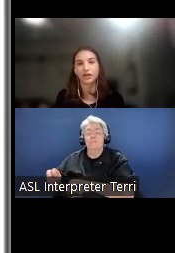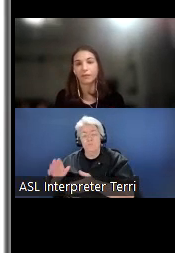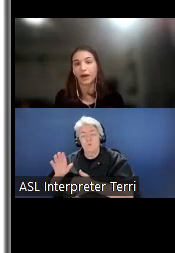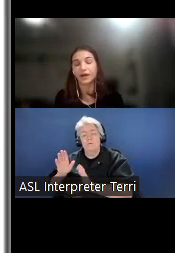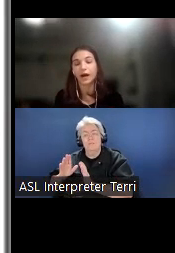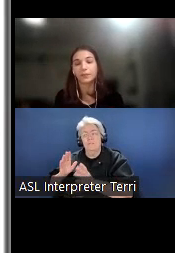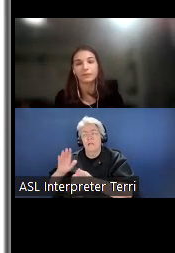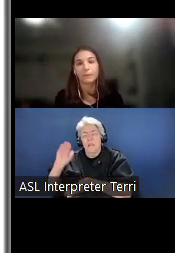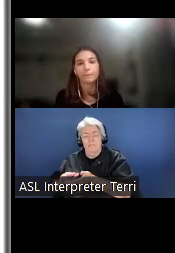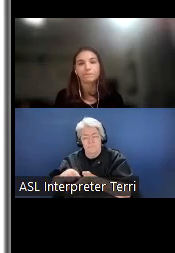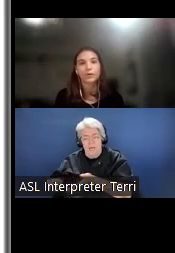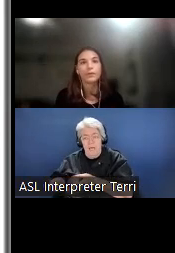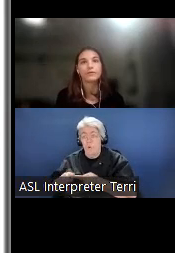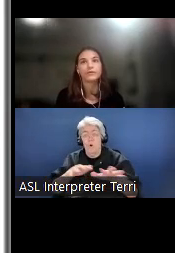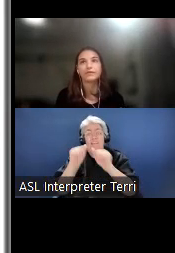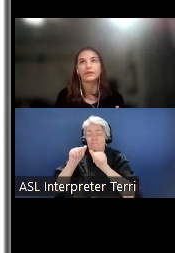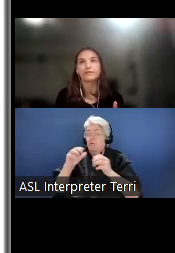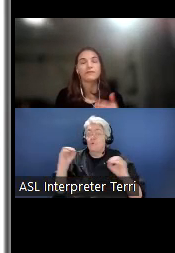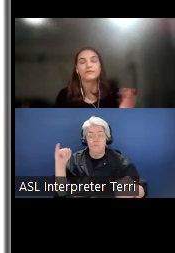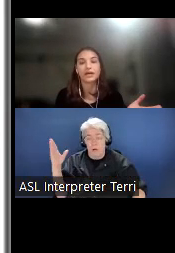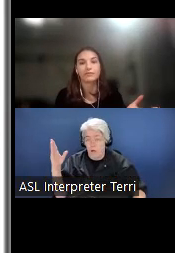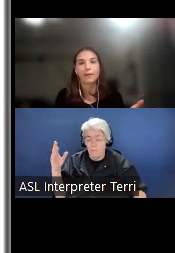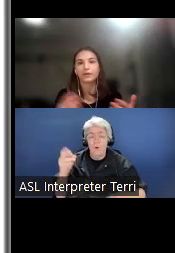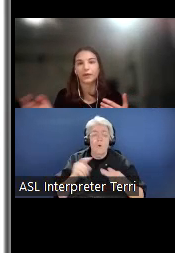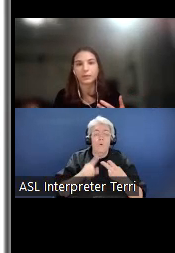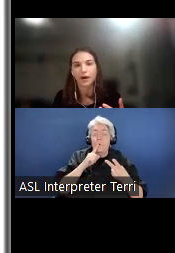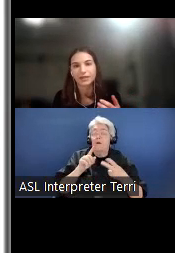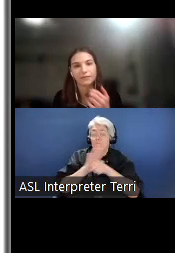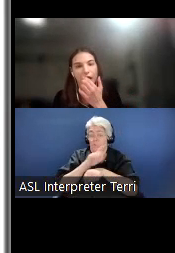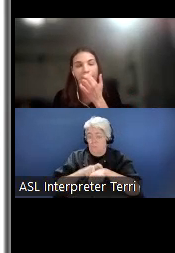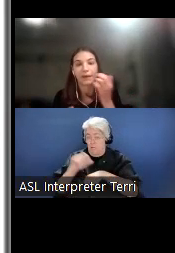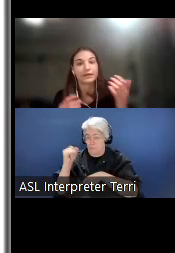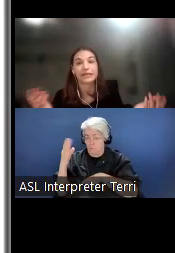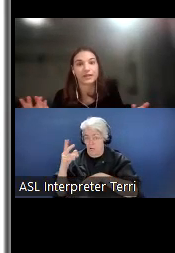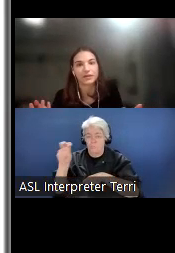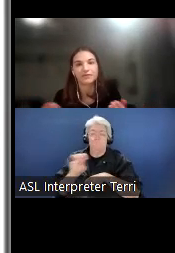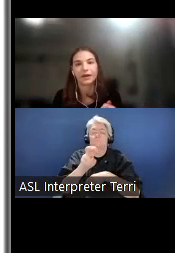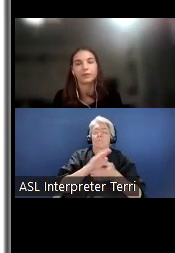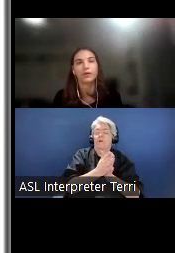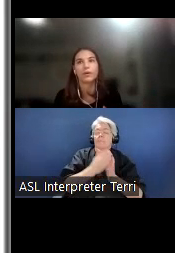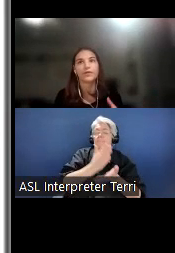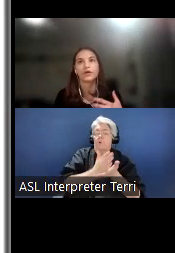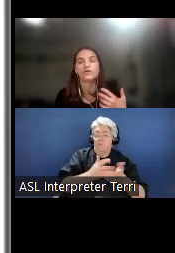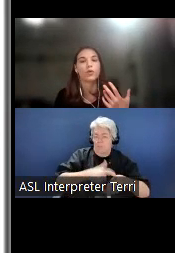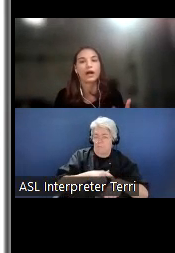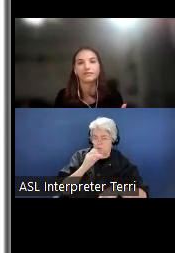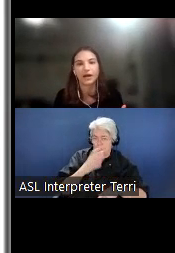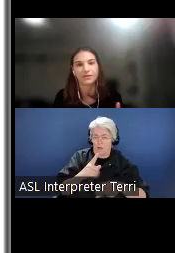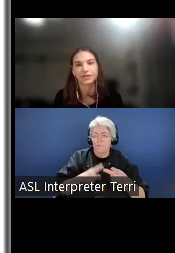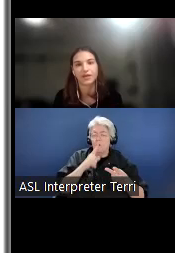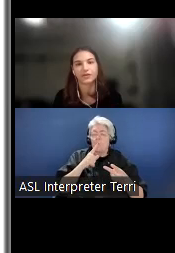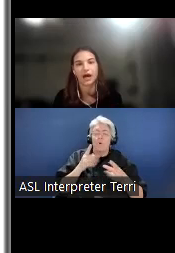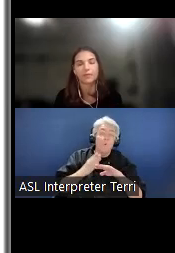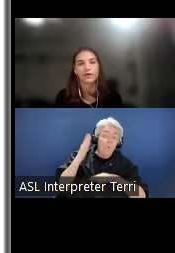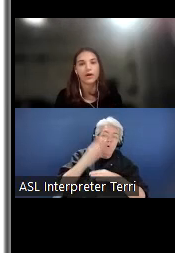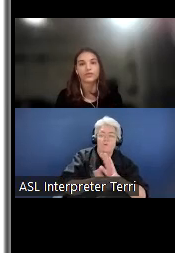and they don't have a job lined up. Or maybe they're leaving from a full-time job and going to a part-time job, again, because that's what's available. Or they're